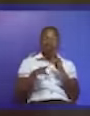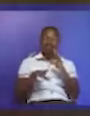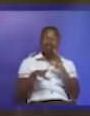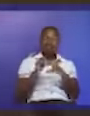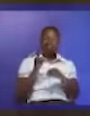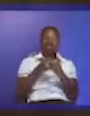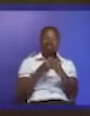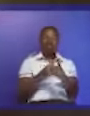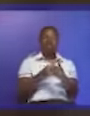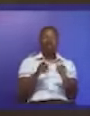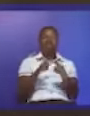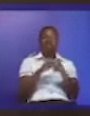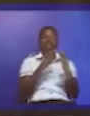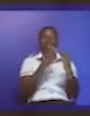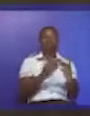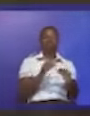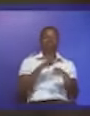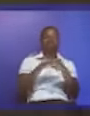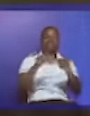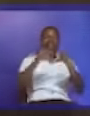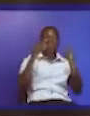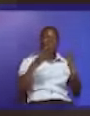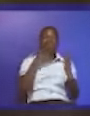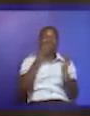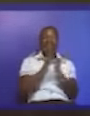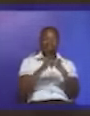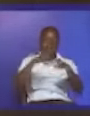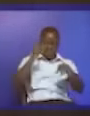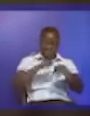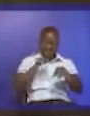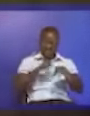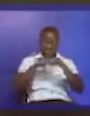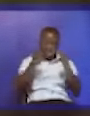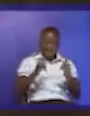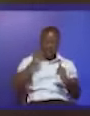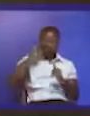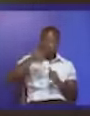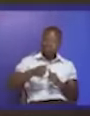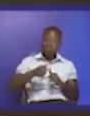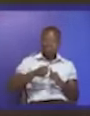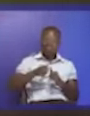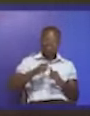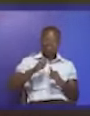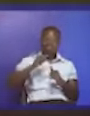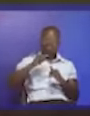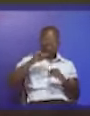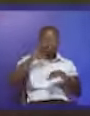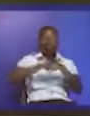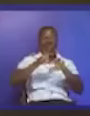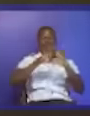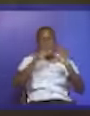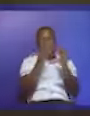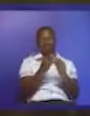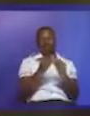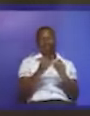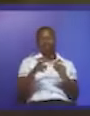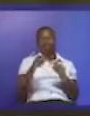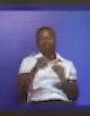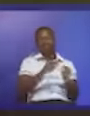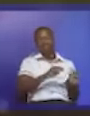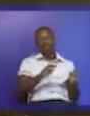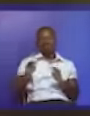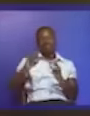their stand by the altar, and say, this time, tomorrow, over families, you will shift